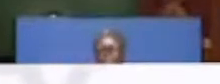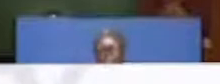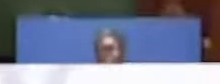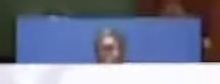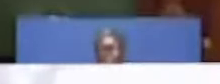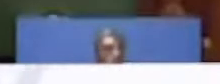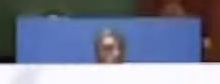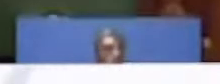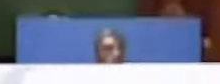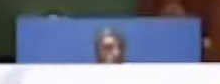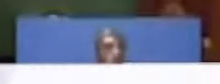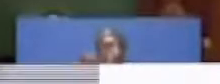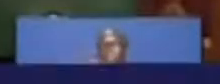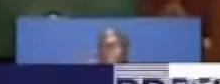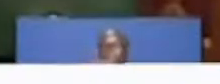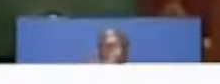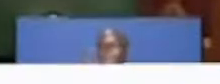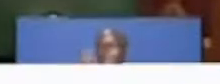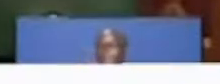In the financial year